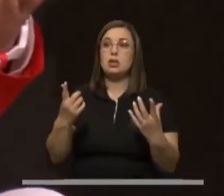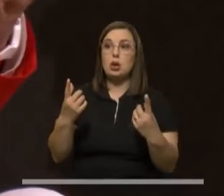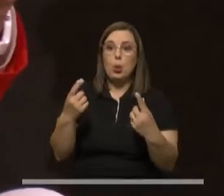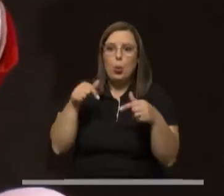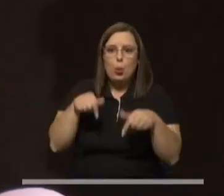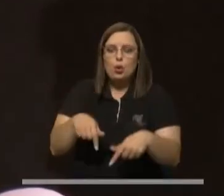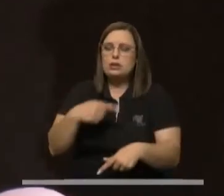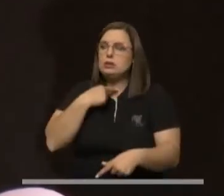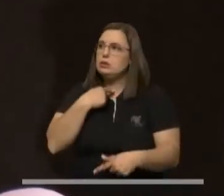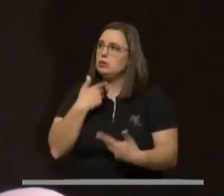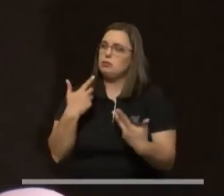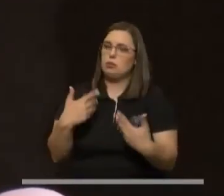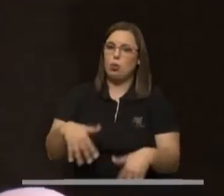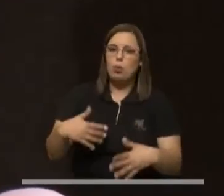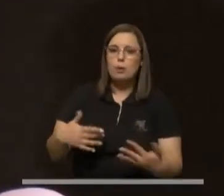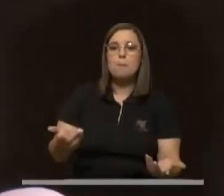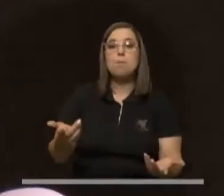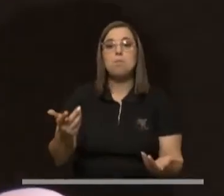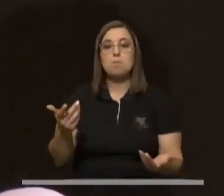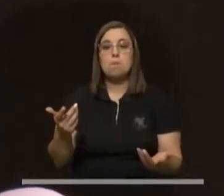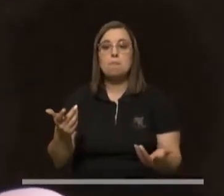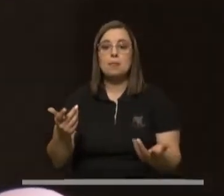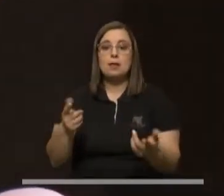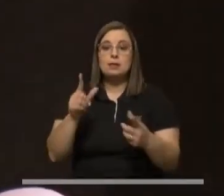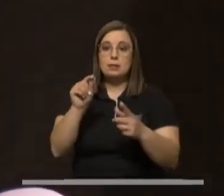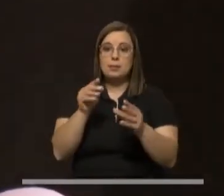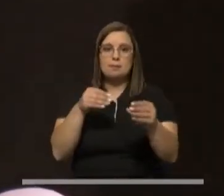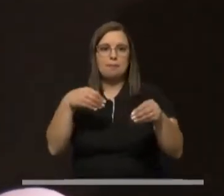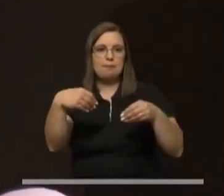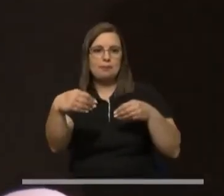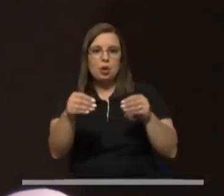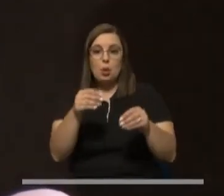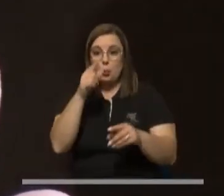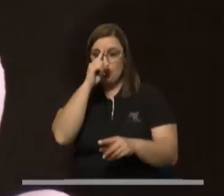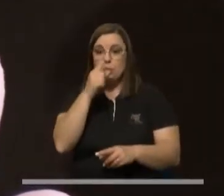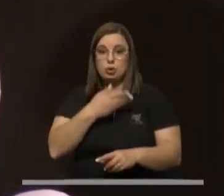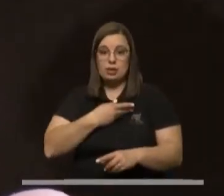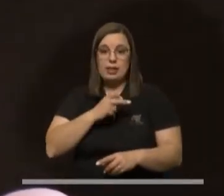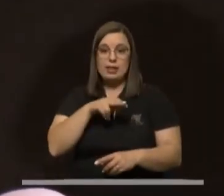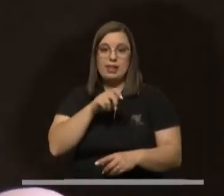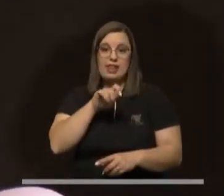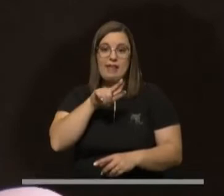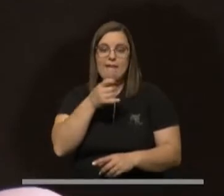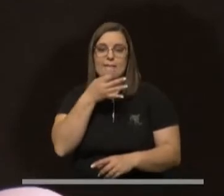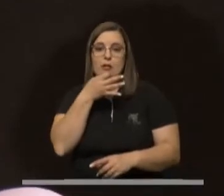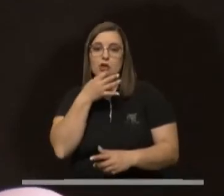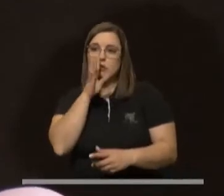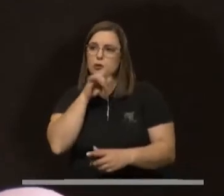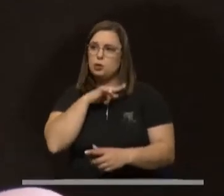in everything, climate change, globalization, volatility, that